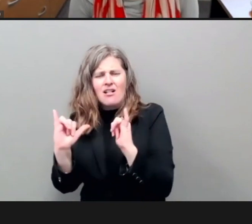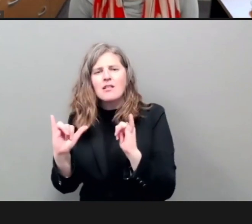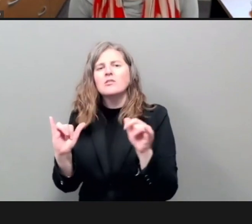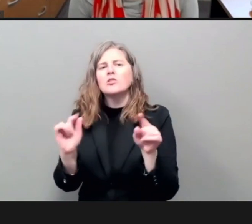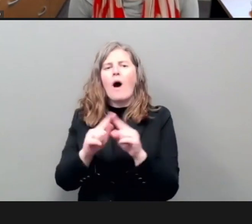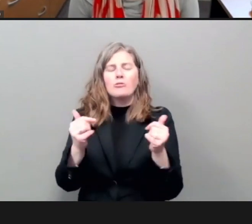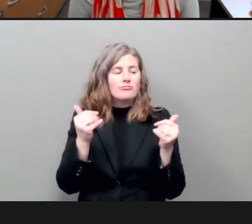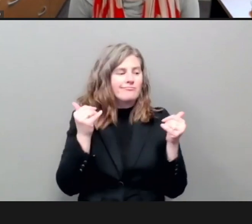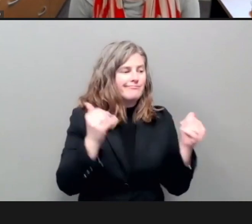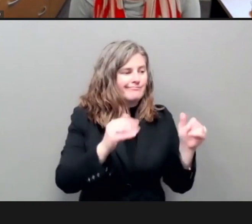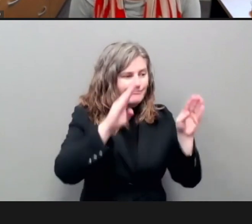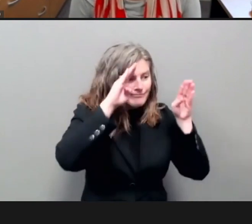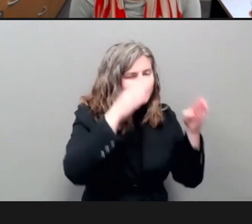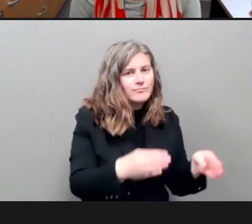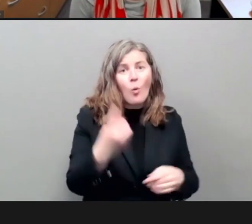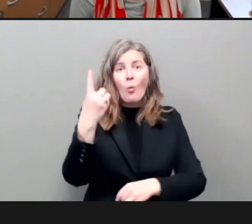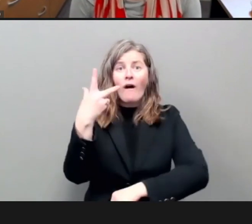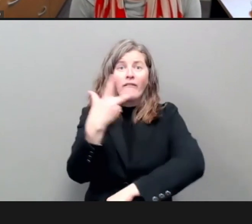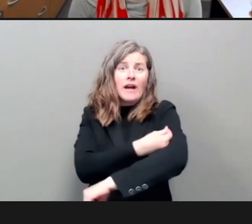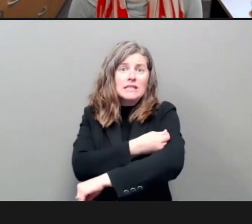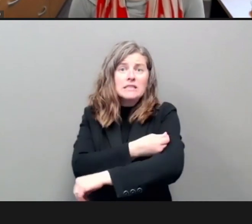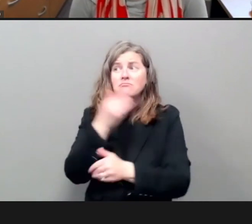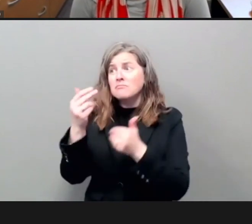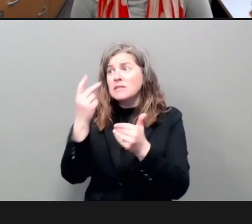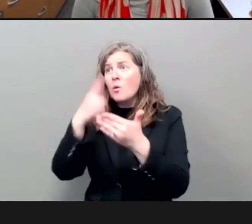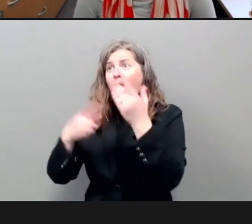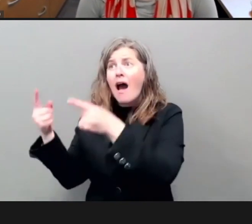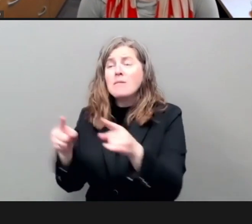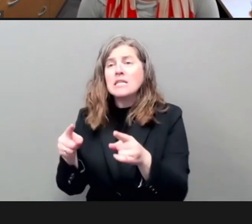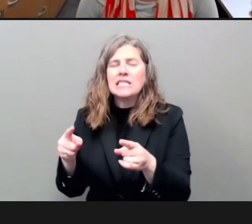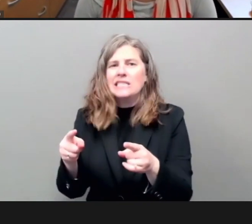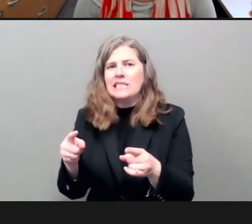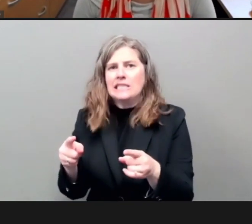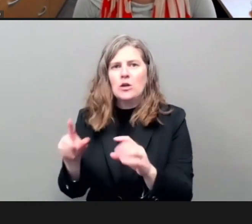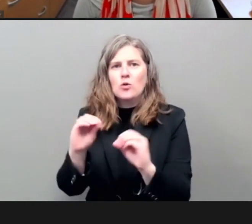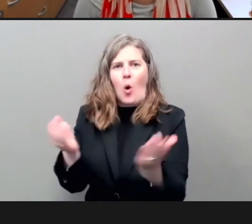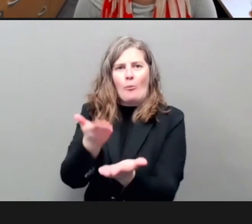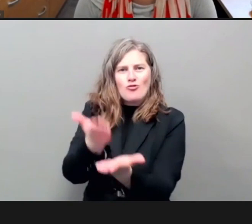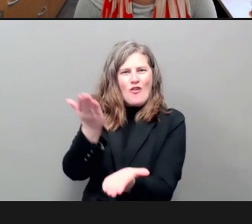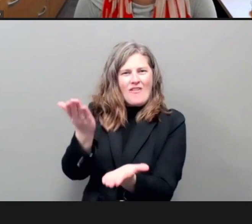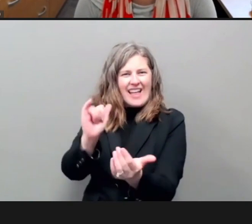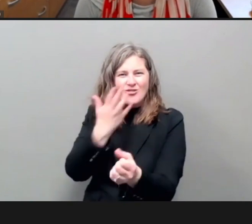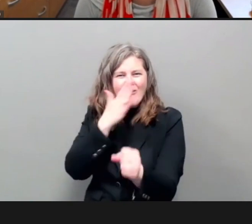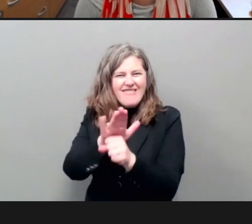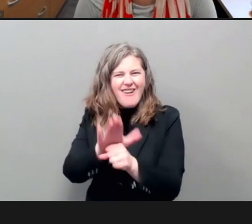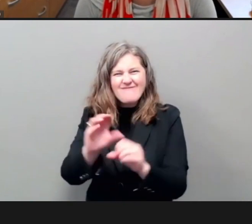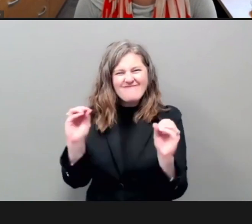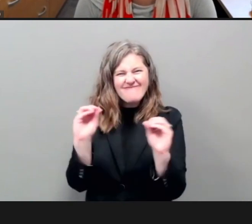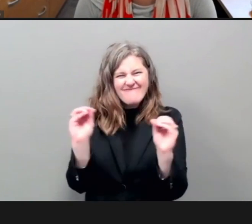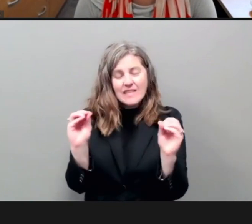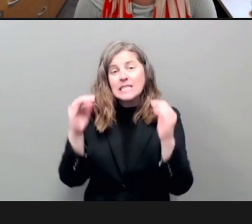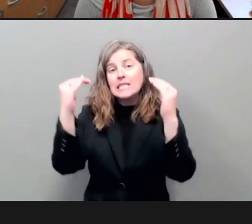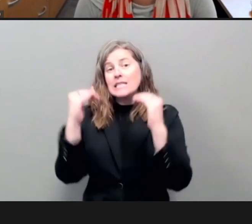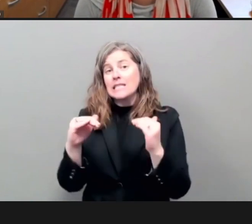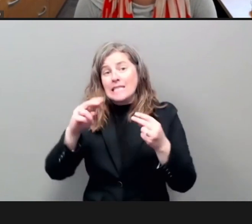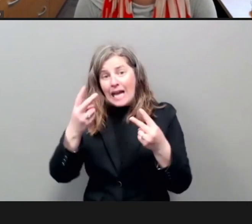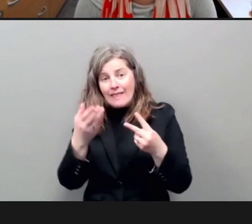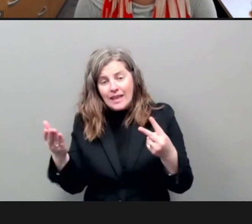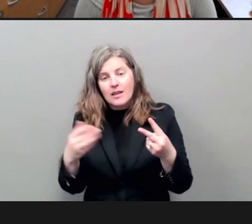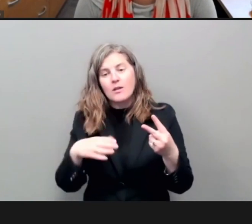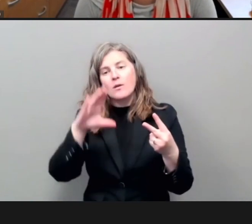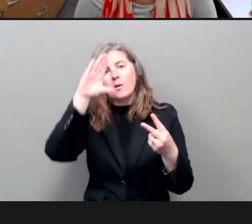with just one vaccine and you see what happens, but there isn't evidence for that. I think the second thing is, you